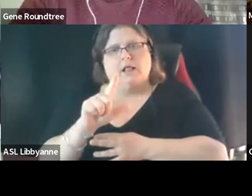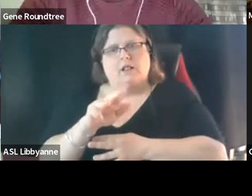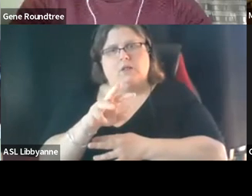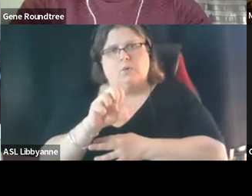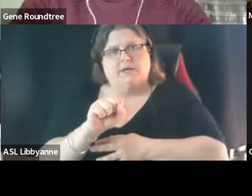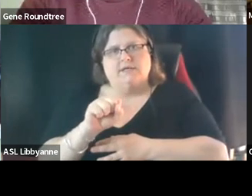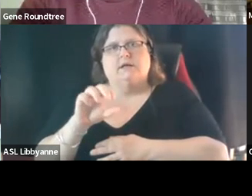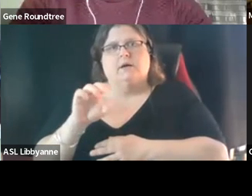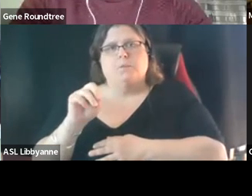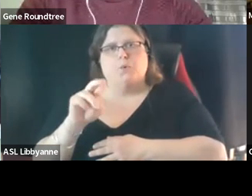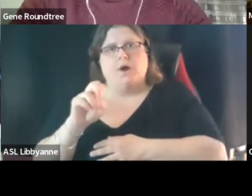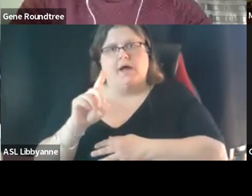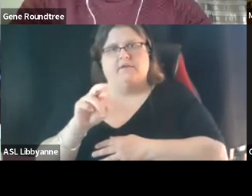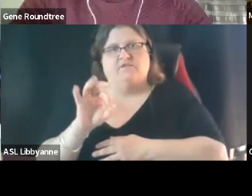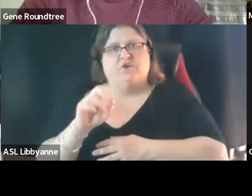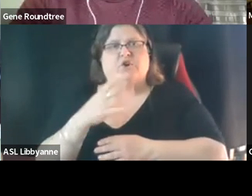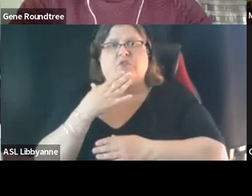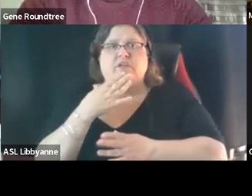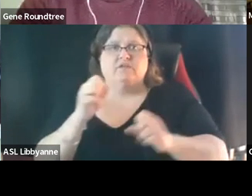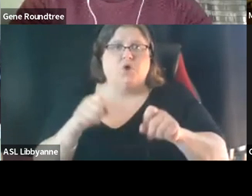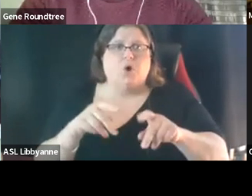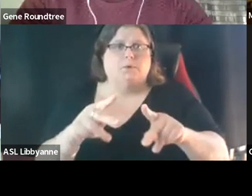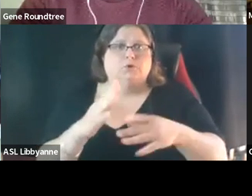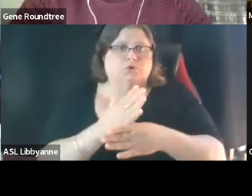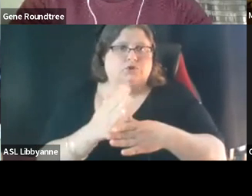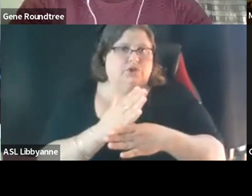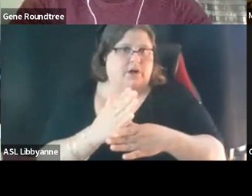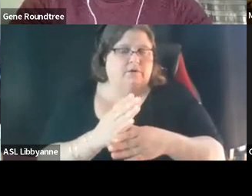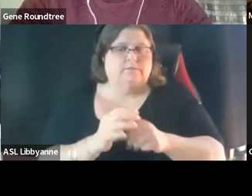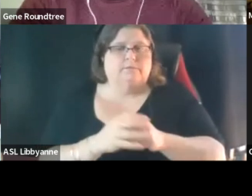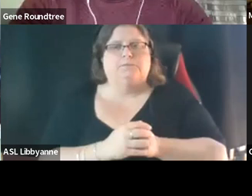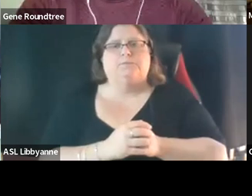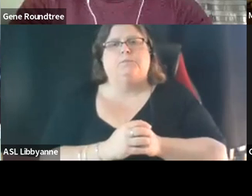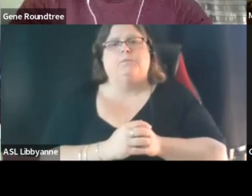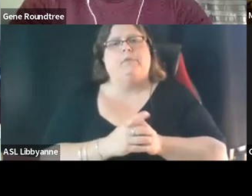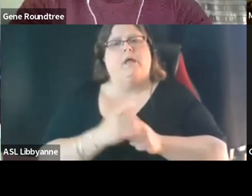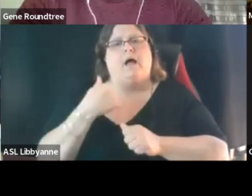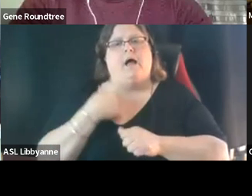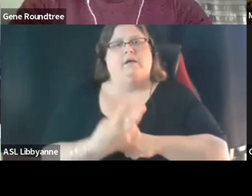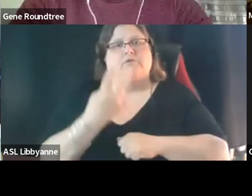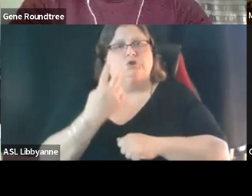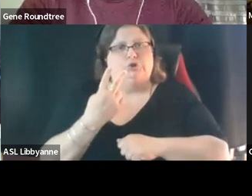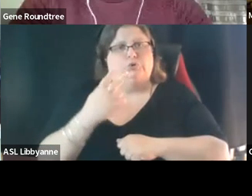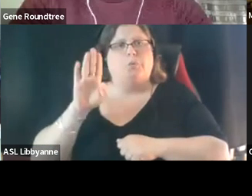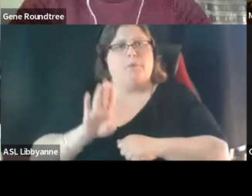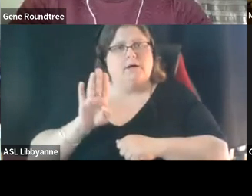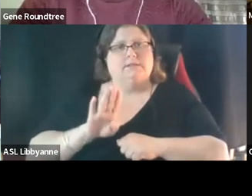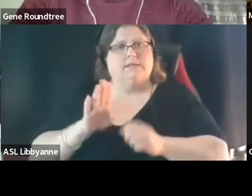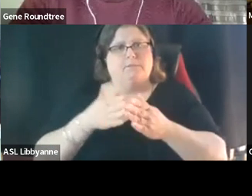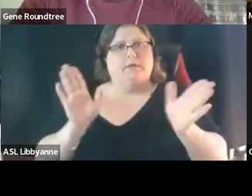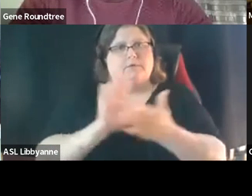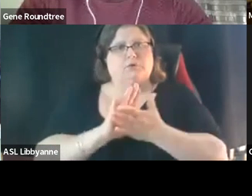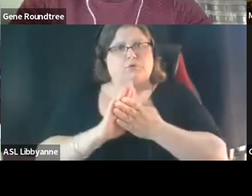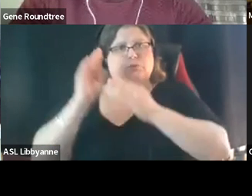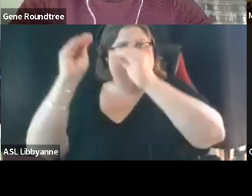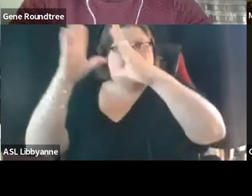for the opportunity to share this morning. I am a product of 2 Boston Public School teachers who,